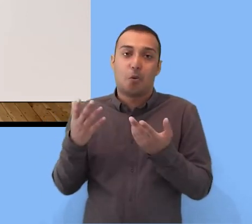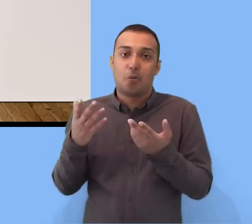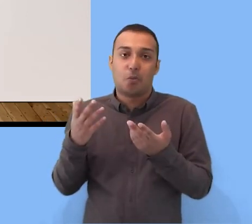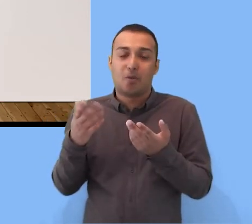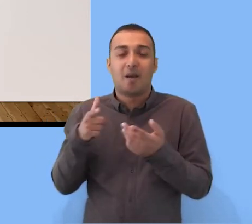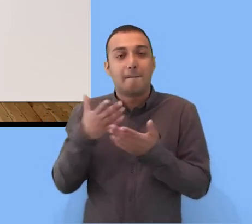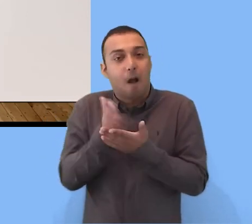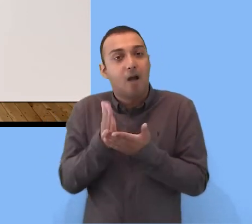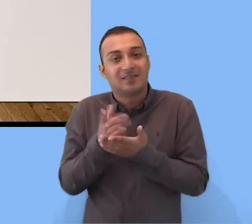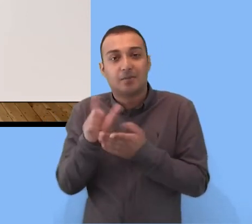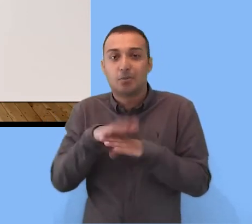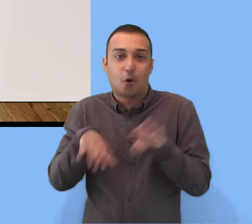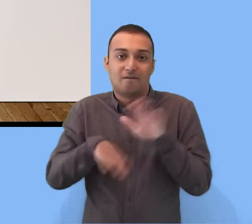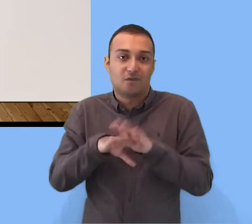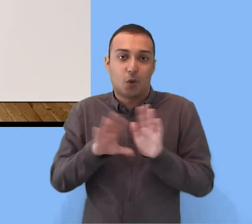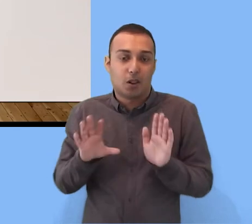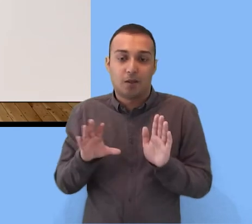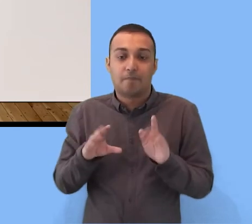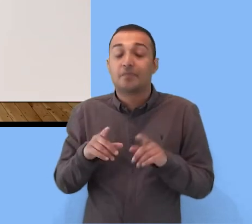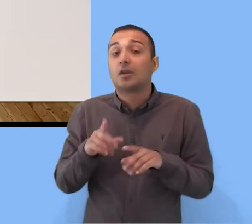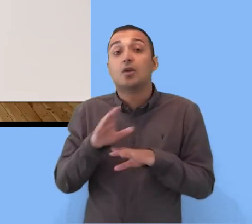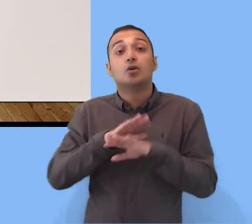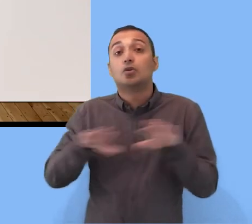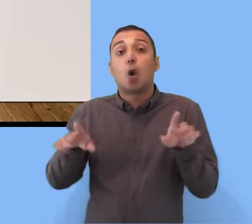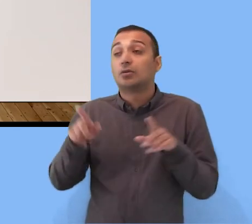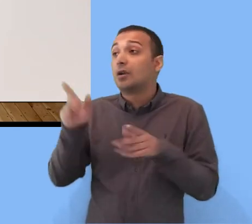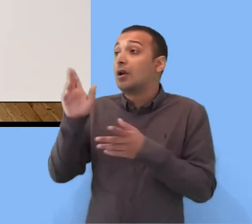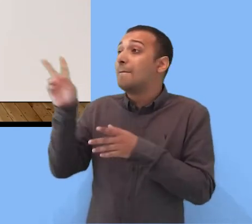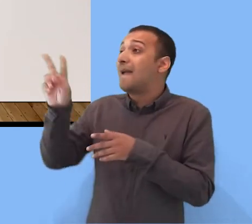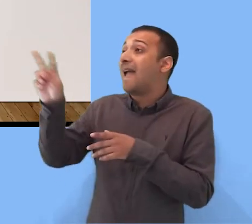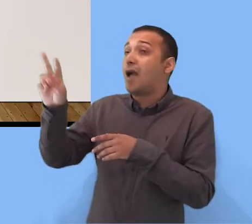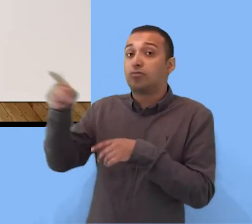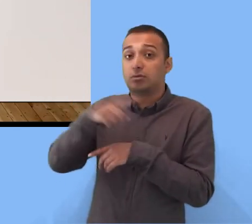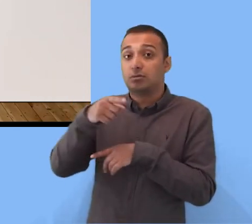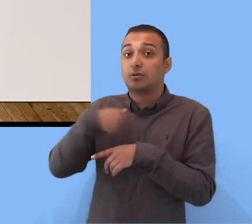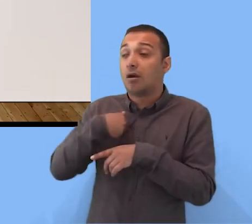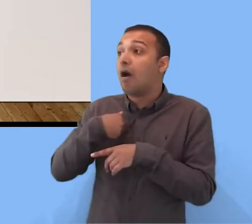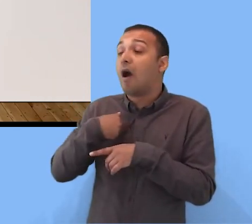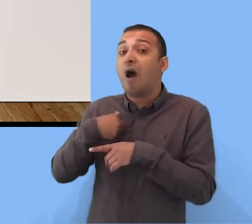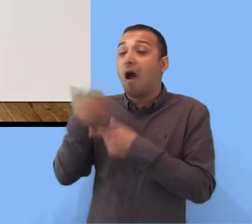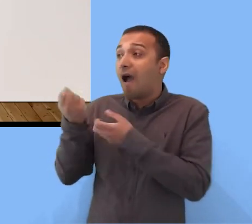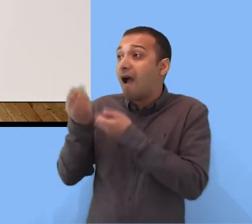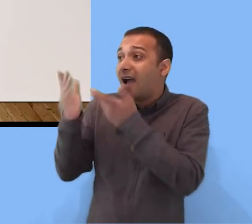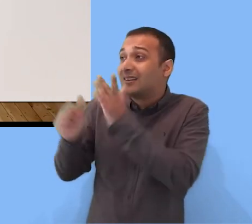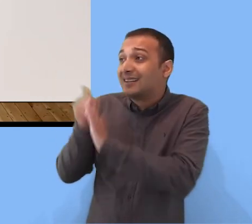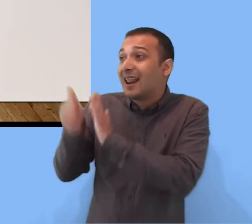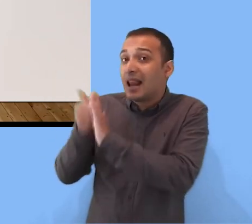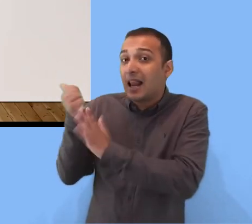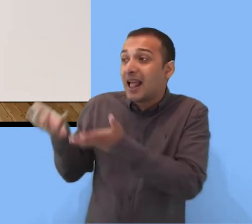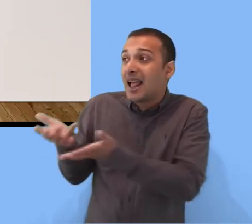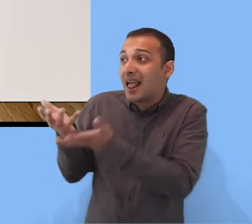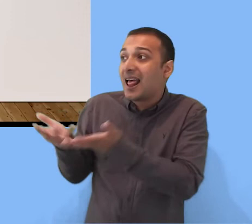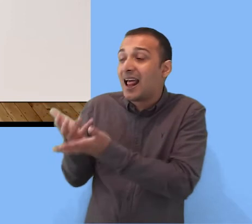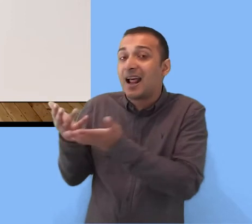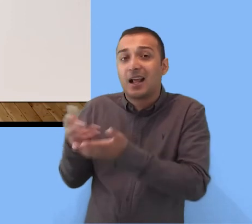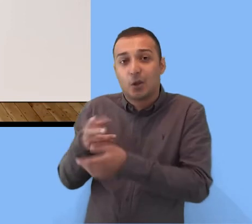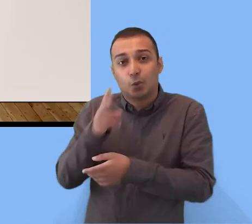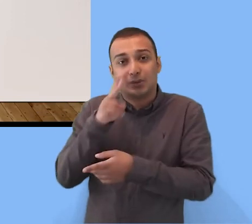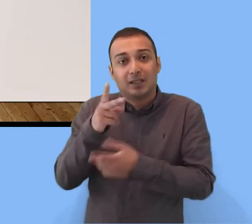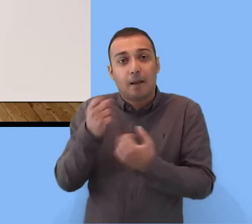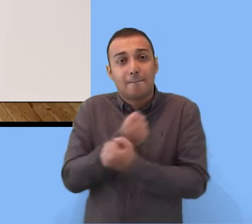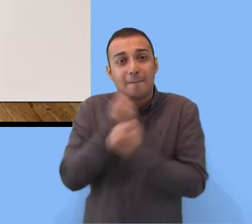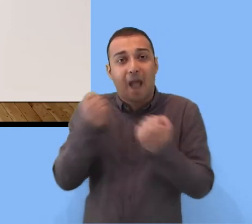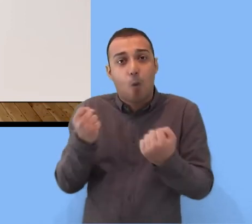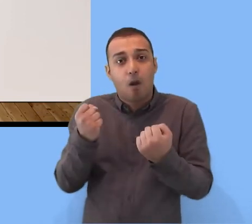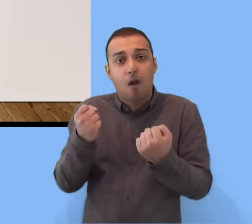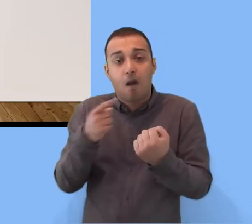also not about upskilling parents. Can you see the implicit power idea that's there? Jamel mentioned power, and it's